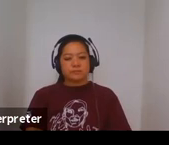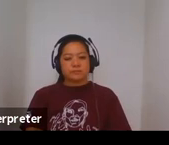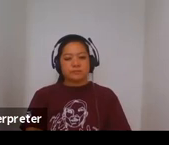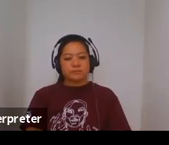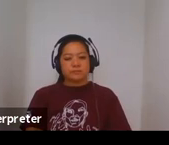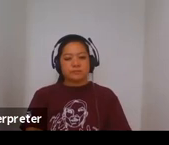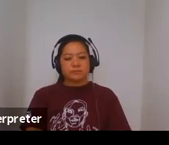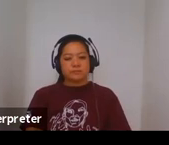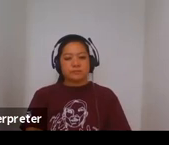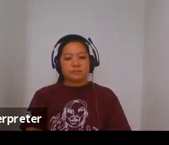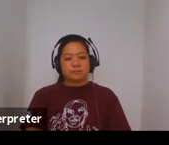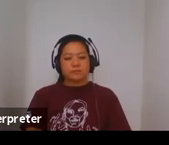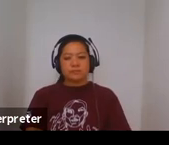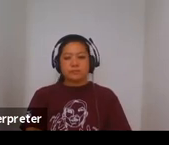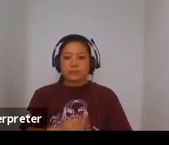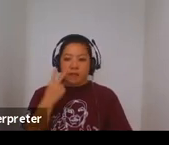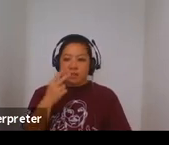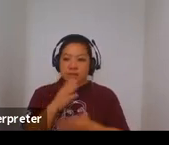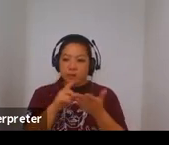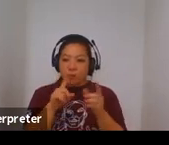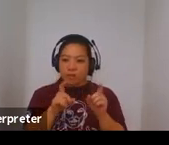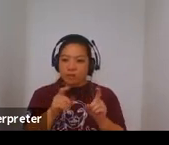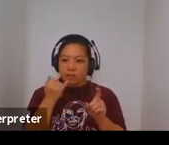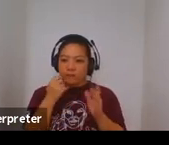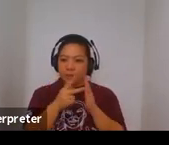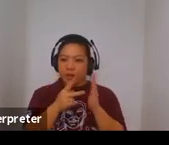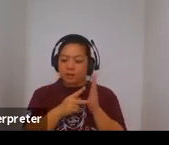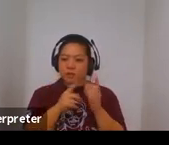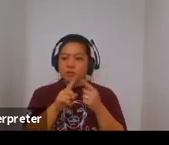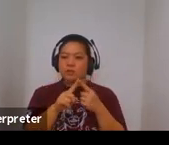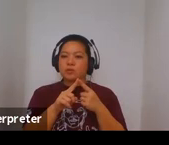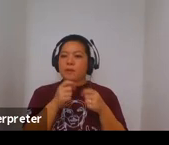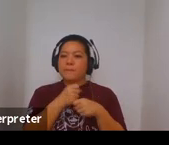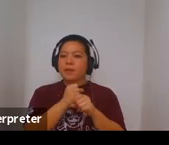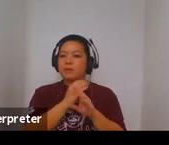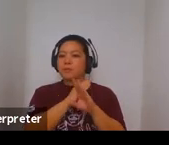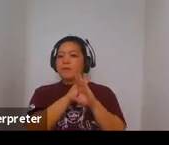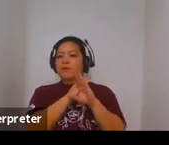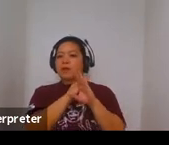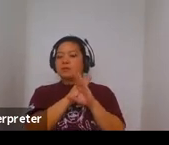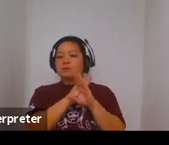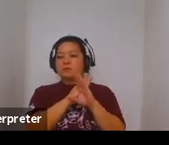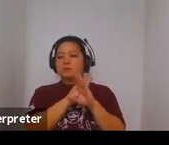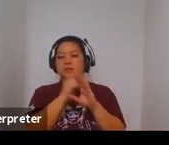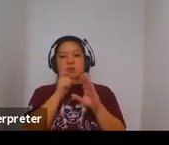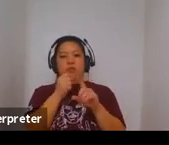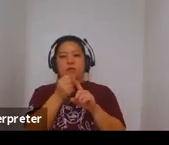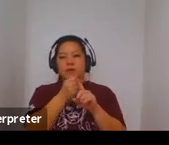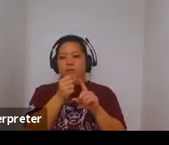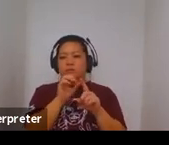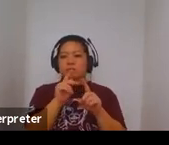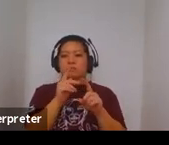Okay, so if there are policies that are made to prevent sexual violence, not just respond. So that actually is